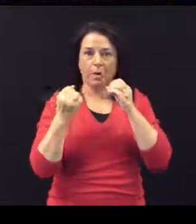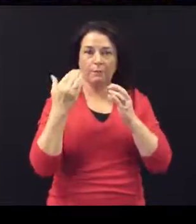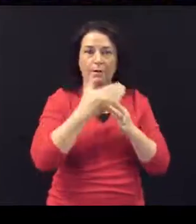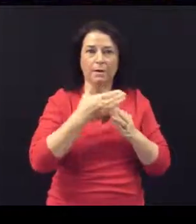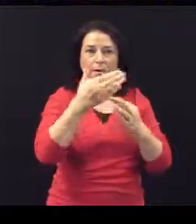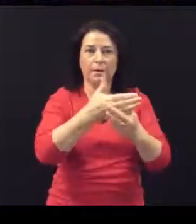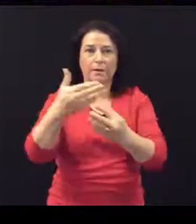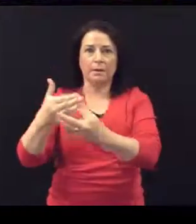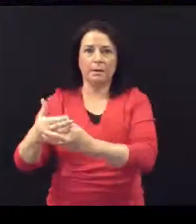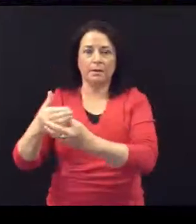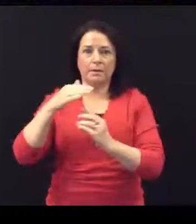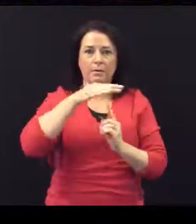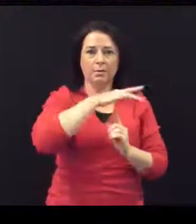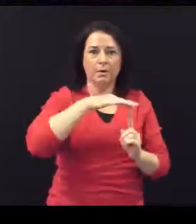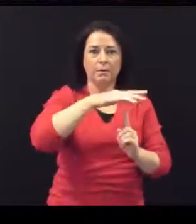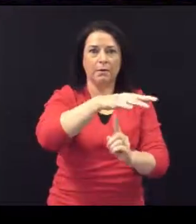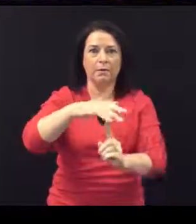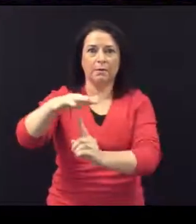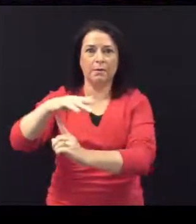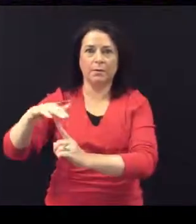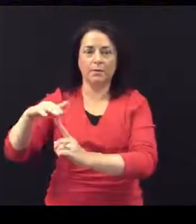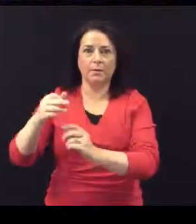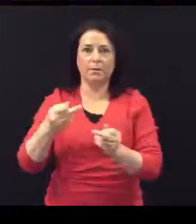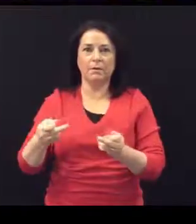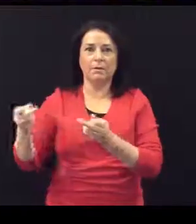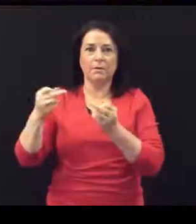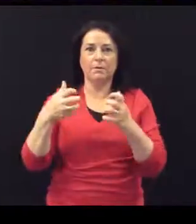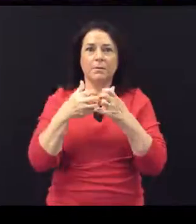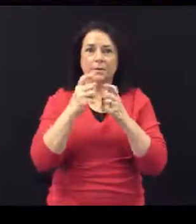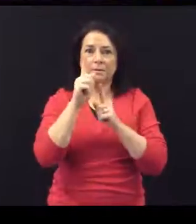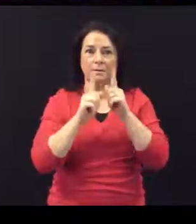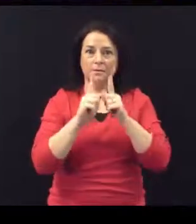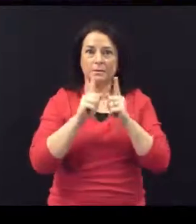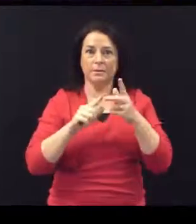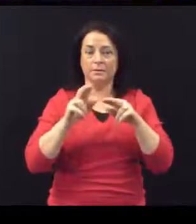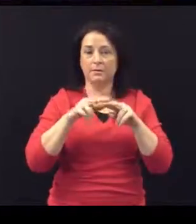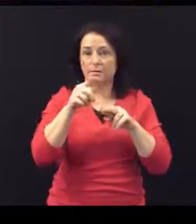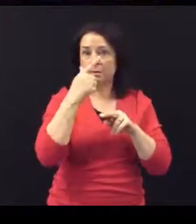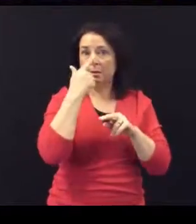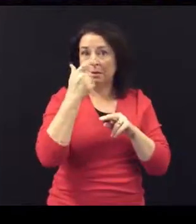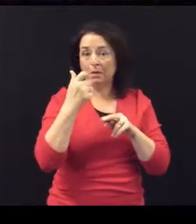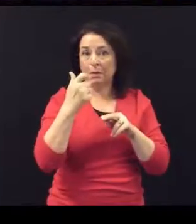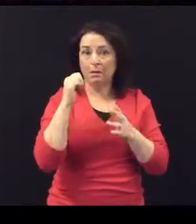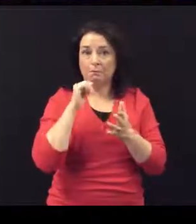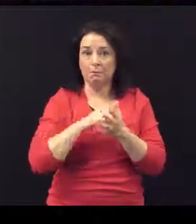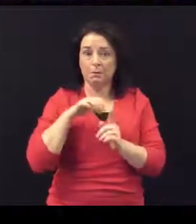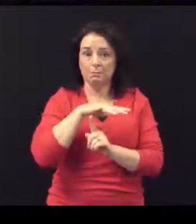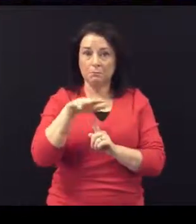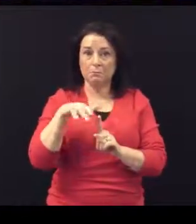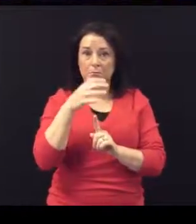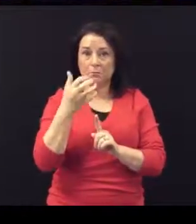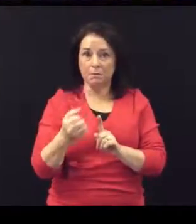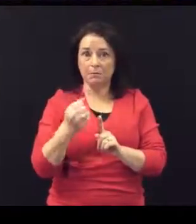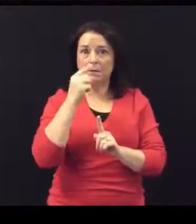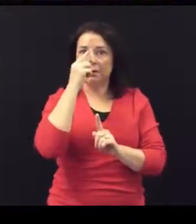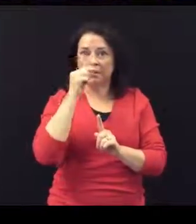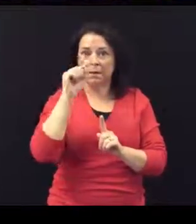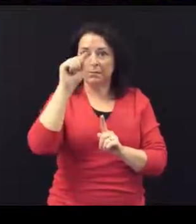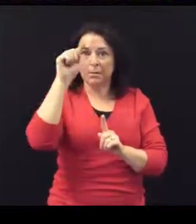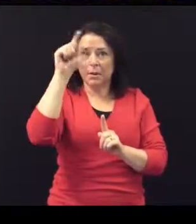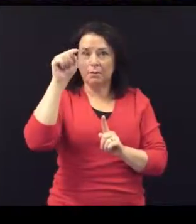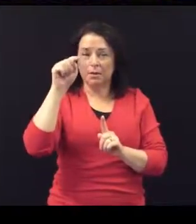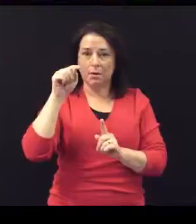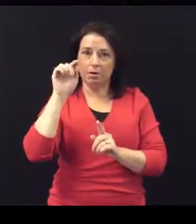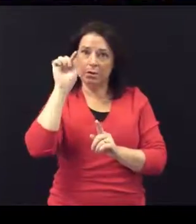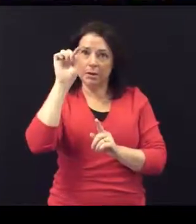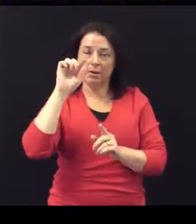of the Wi-Fi access points in many cities. So if you're lucky enough to be connected to one they've mapped, then the arrow will find your location